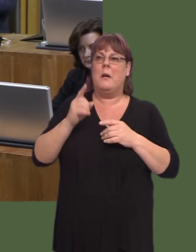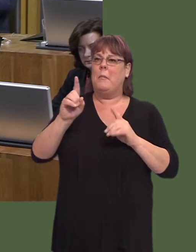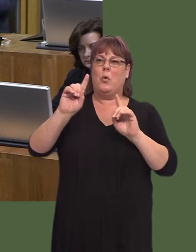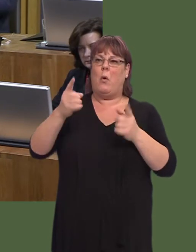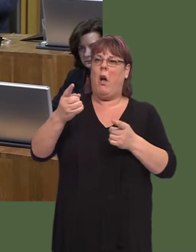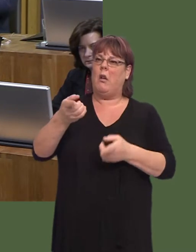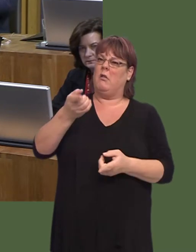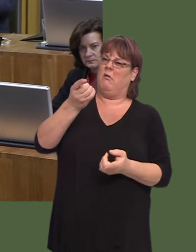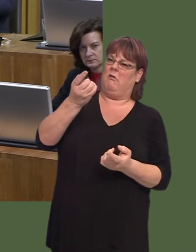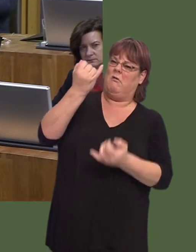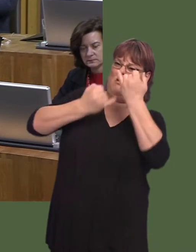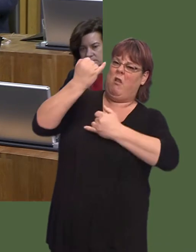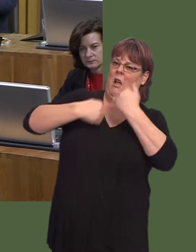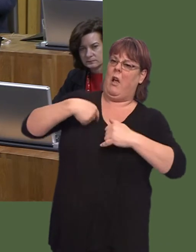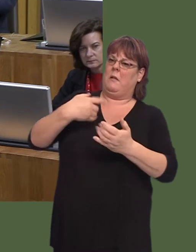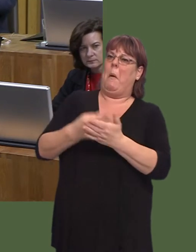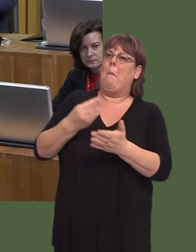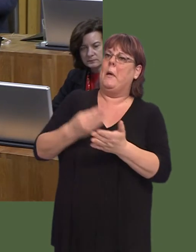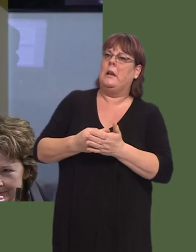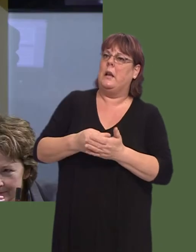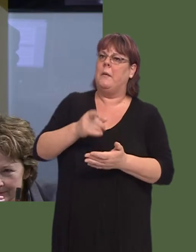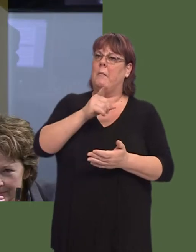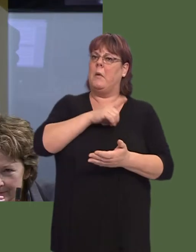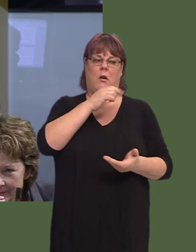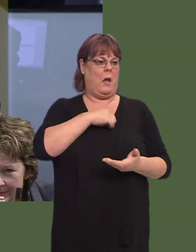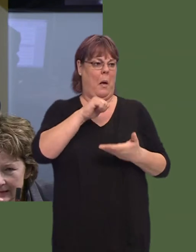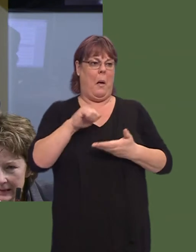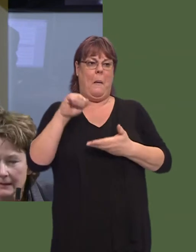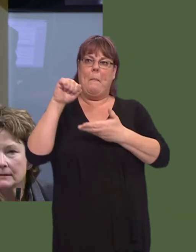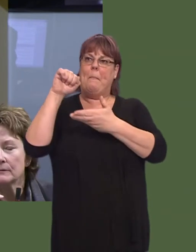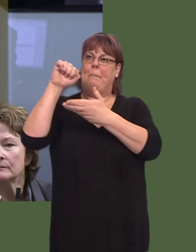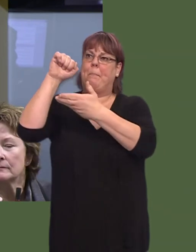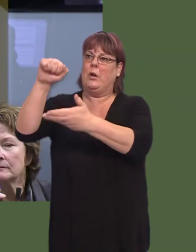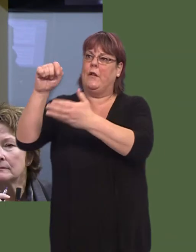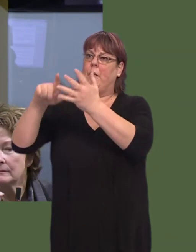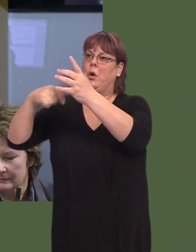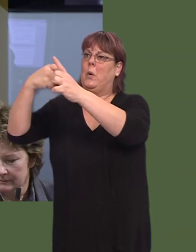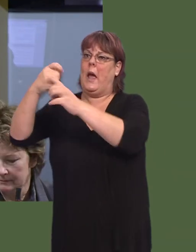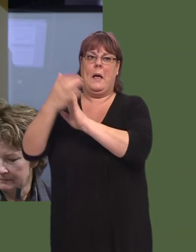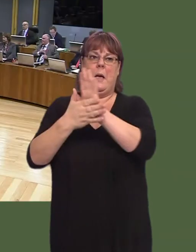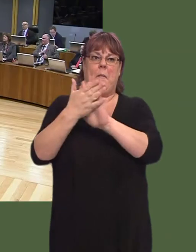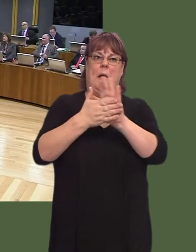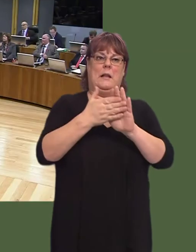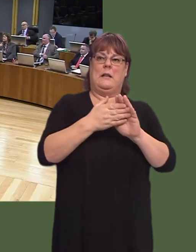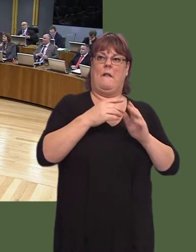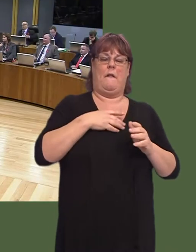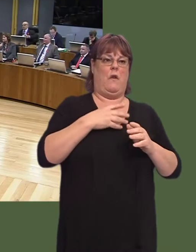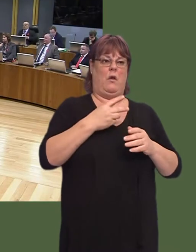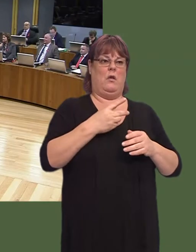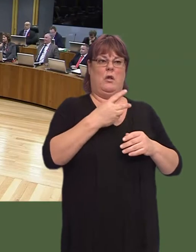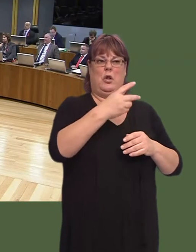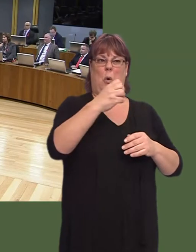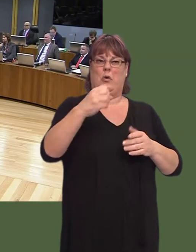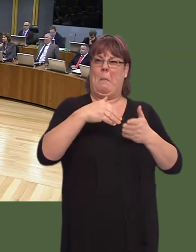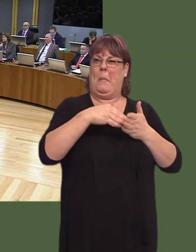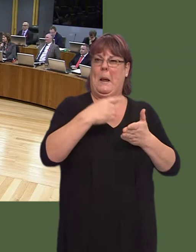he is in no position to lecture us about money, when yet again we have a budget that deprives Wales of money, that gives us a mere £200 million for